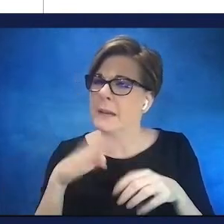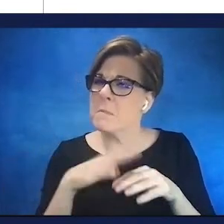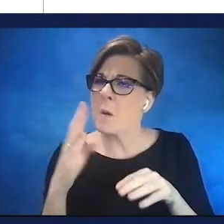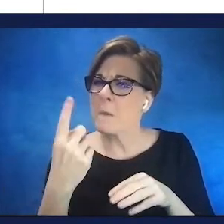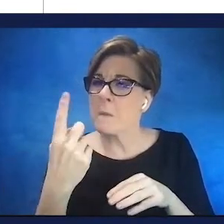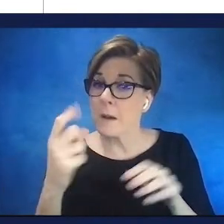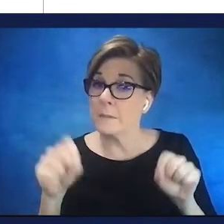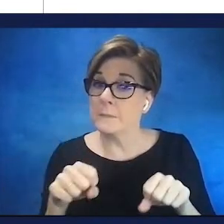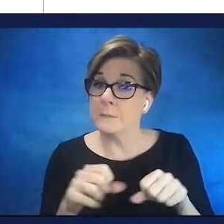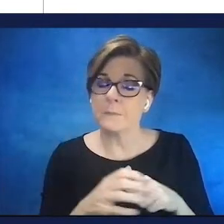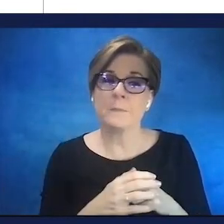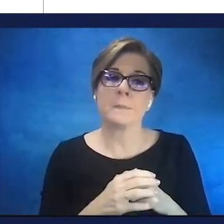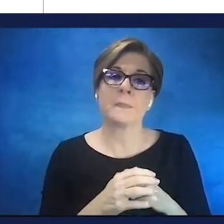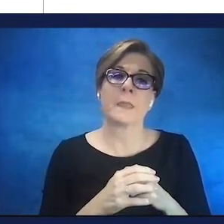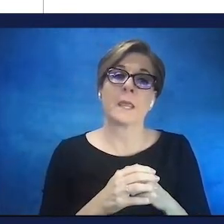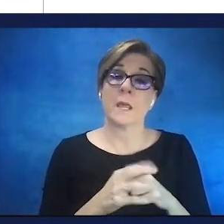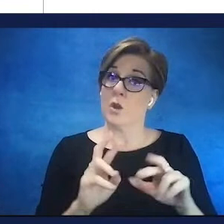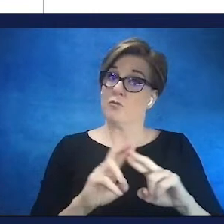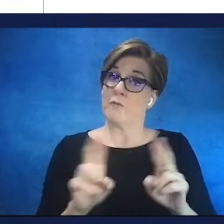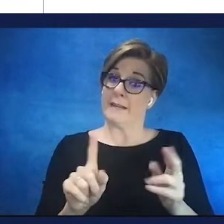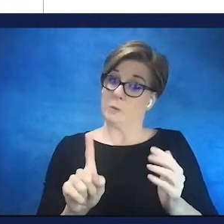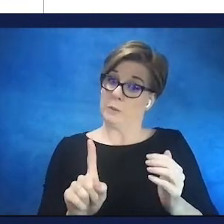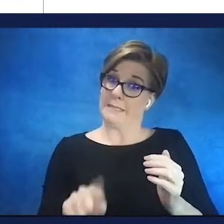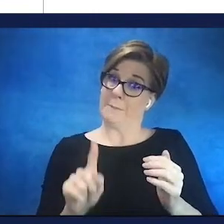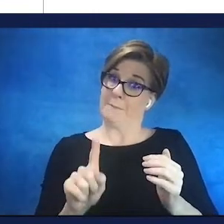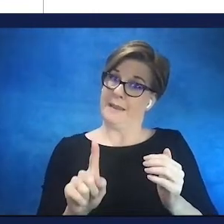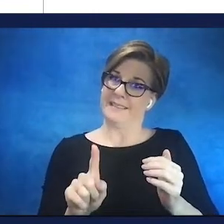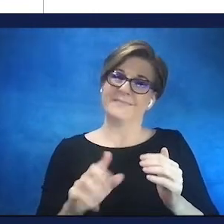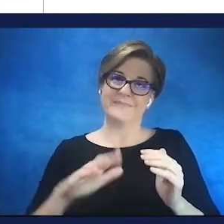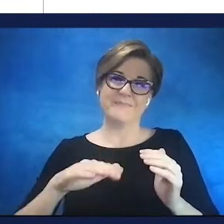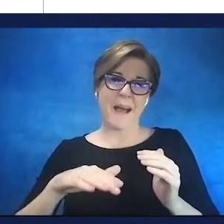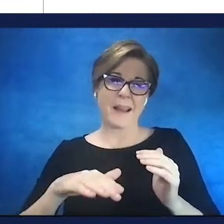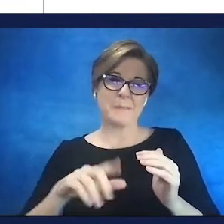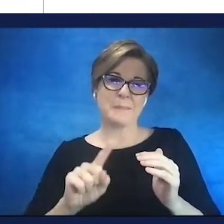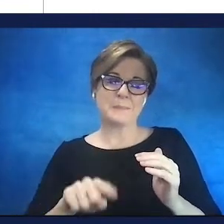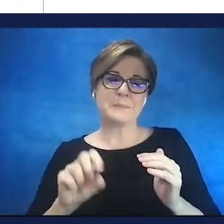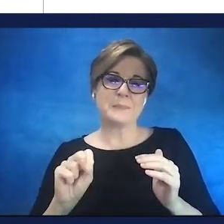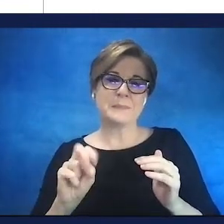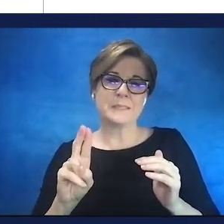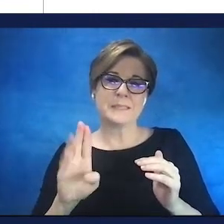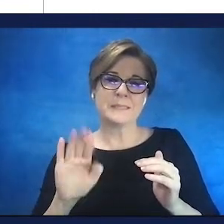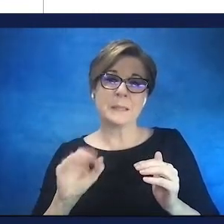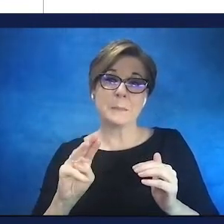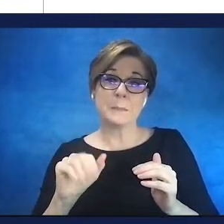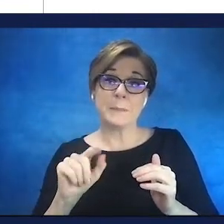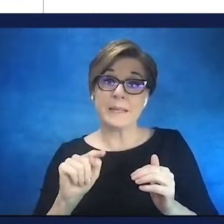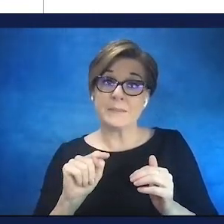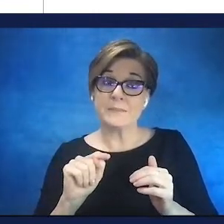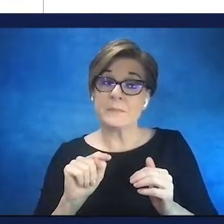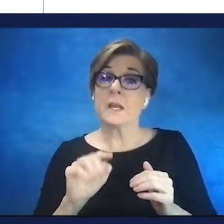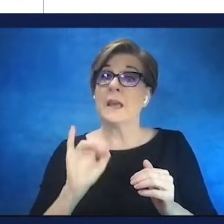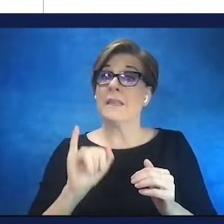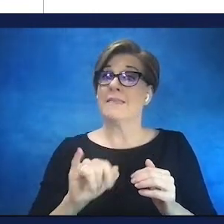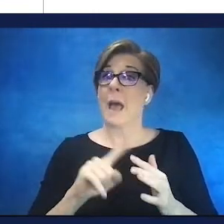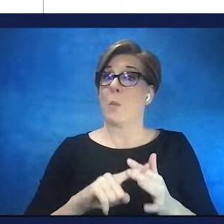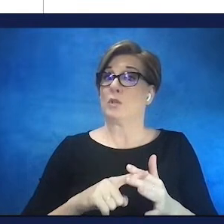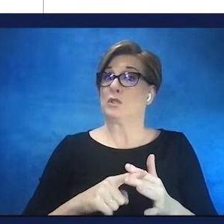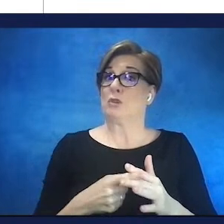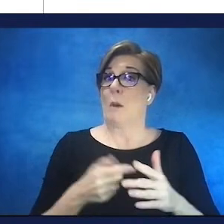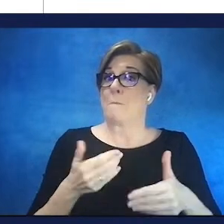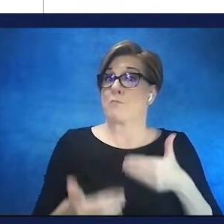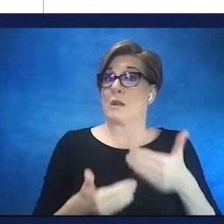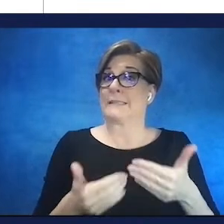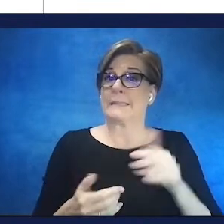one. When you're ready to submit your interest, click on the Submit button. That begins the process